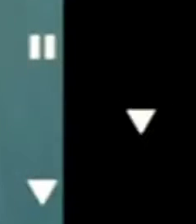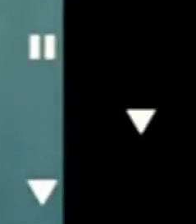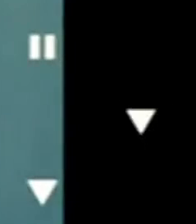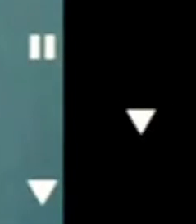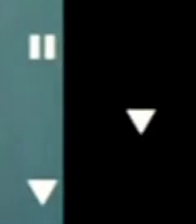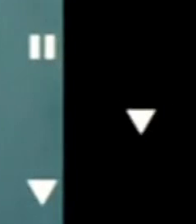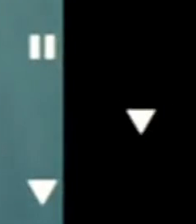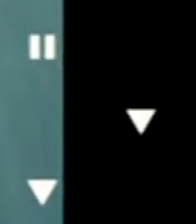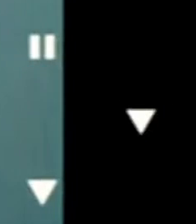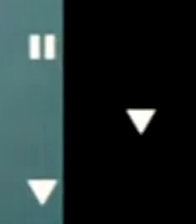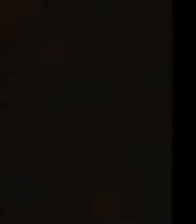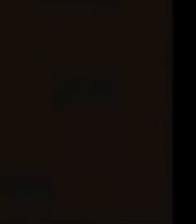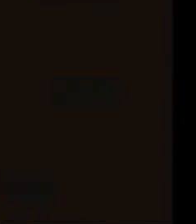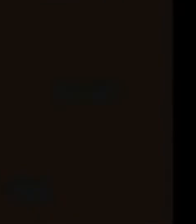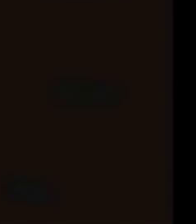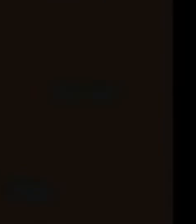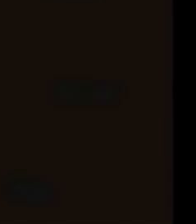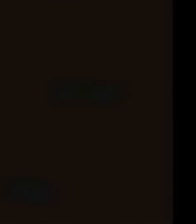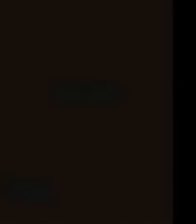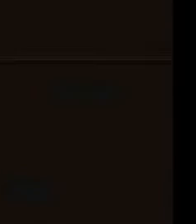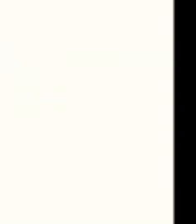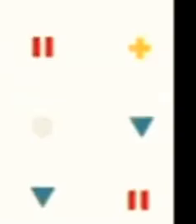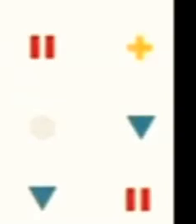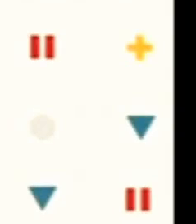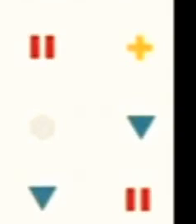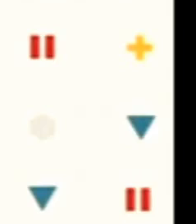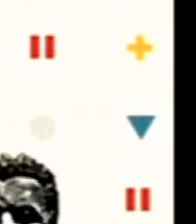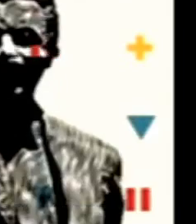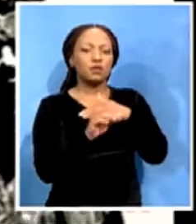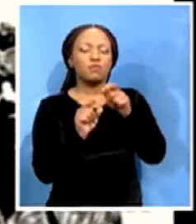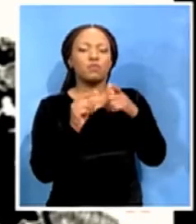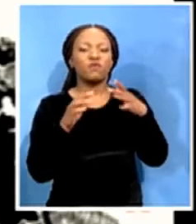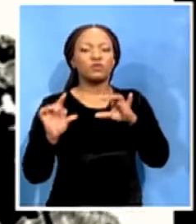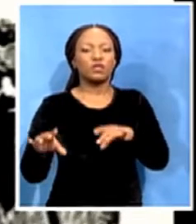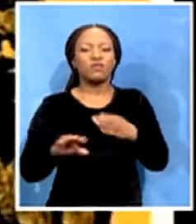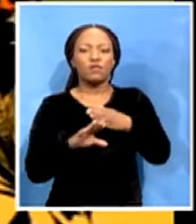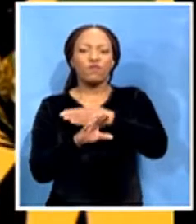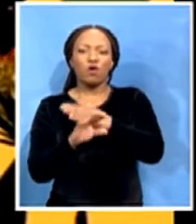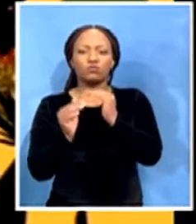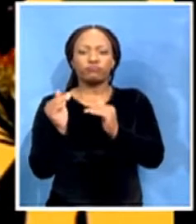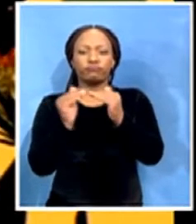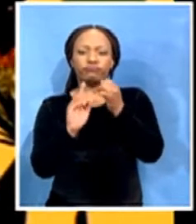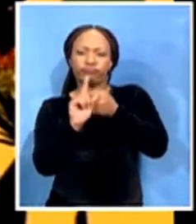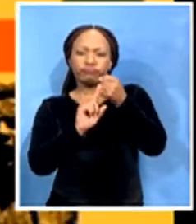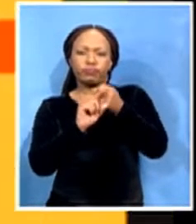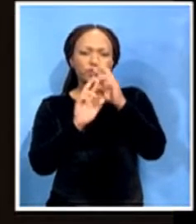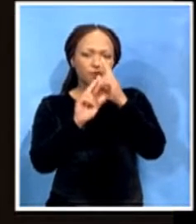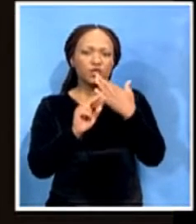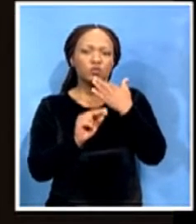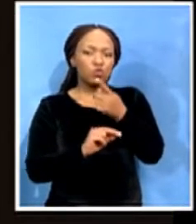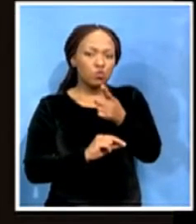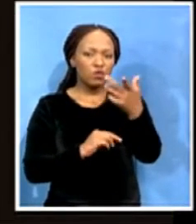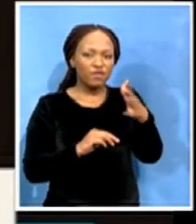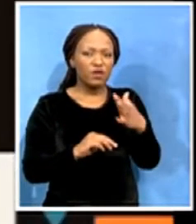past. Honor those who suffered for justice and freedom in our land. Respect those who have worked to build and develop our country.